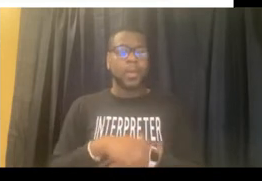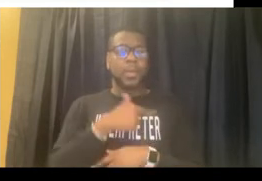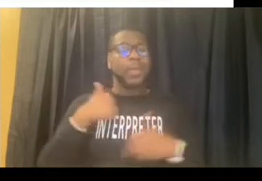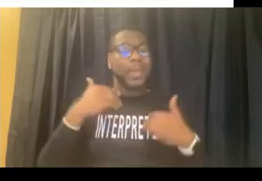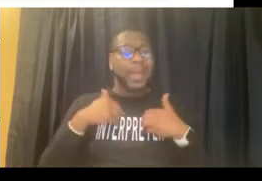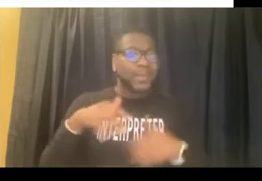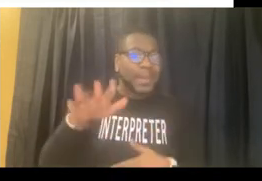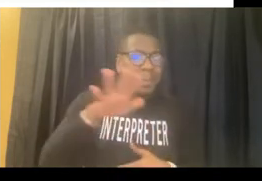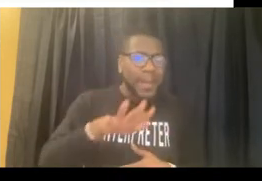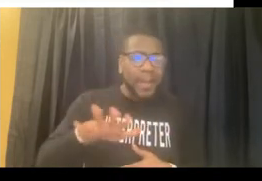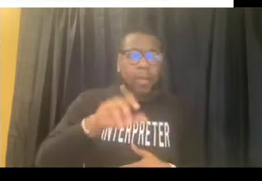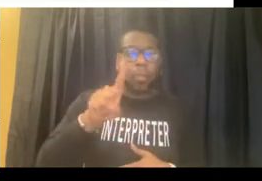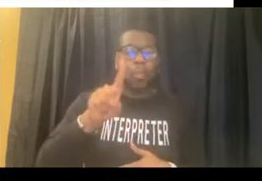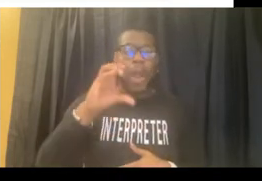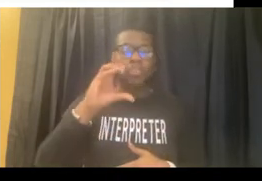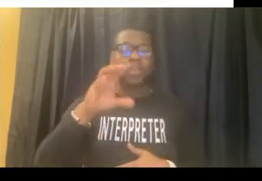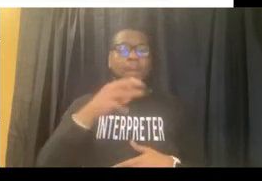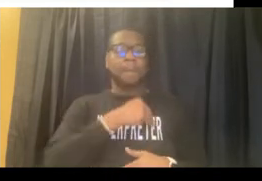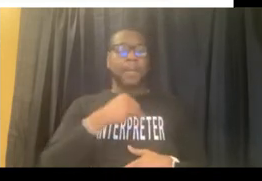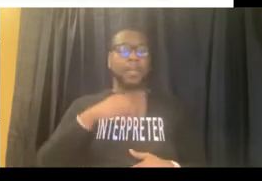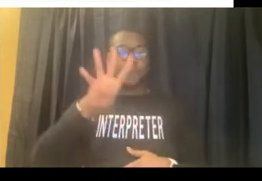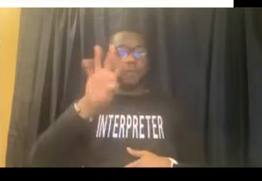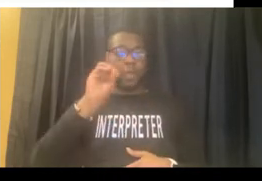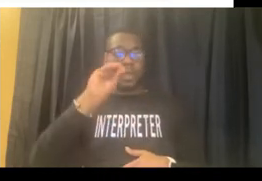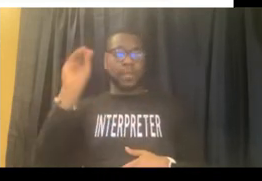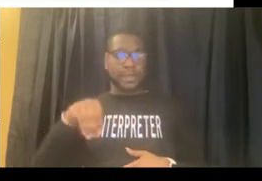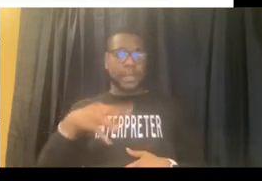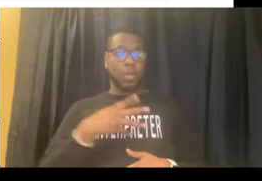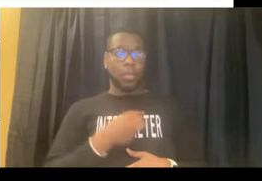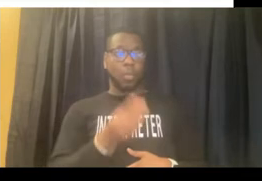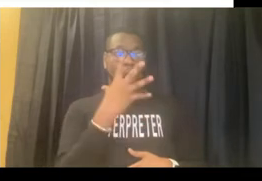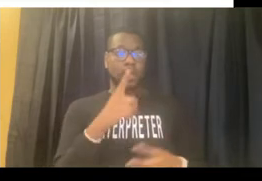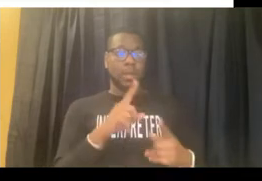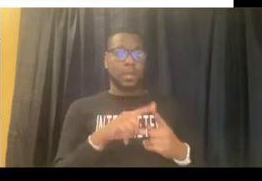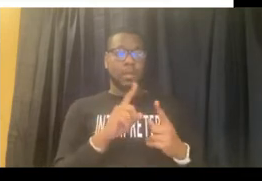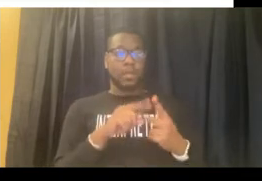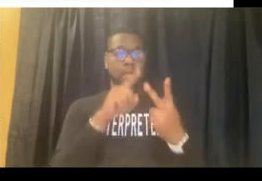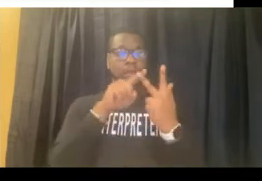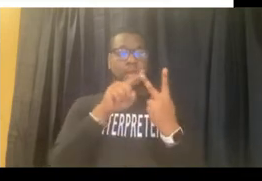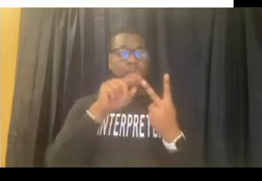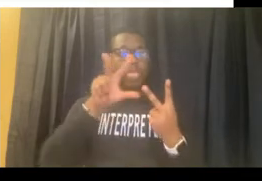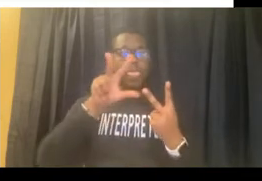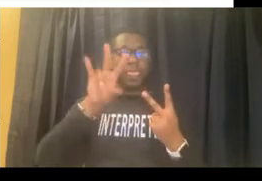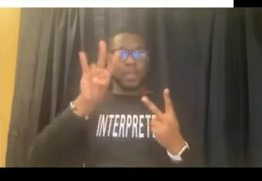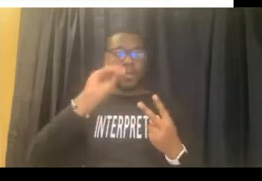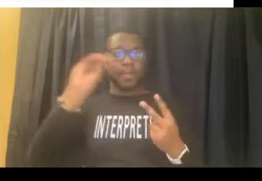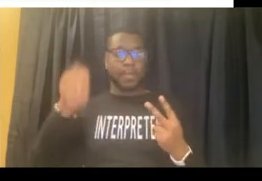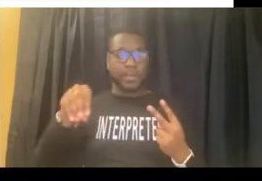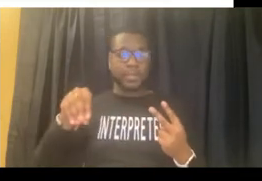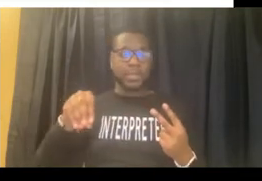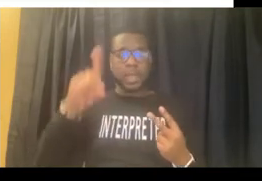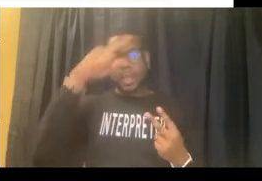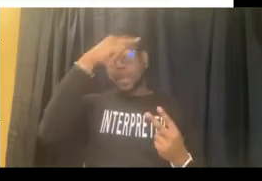members. 40% of those members identify as Caucasian or white, and then 37% identify as